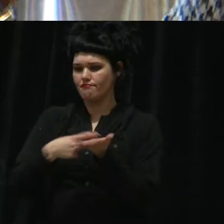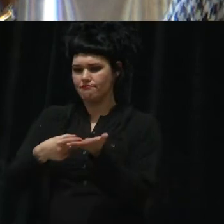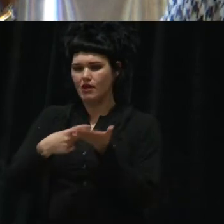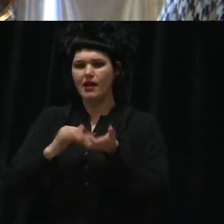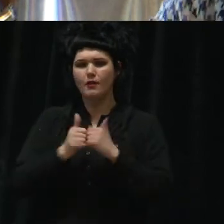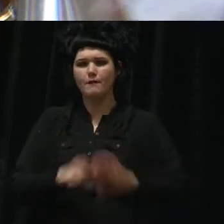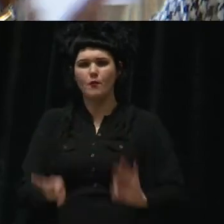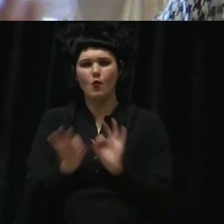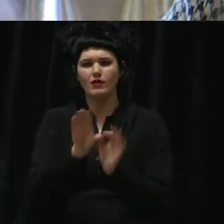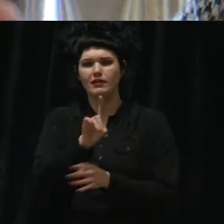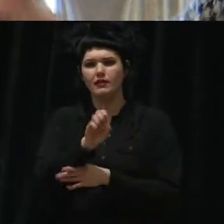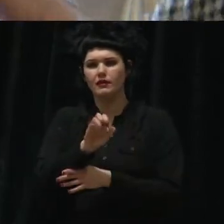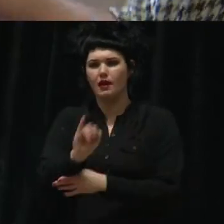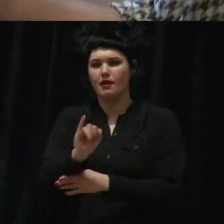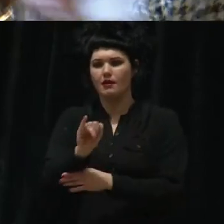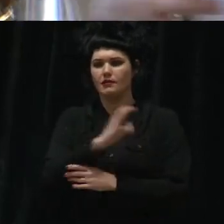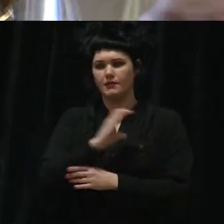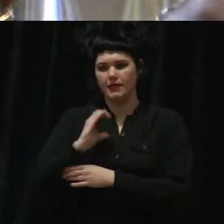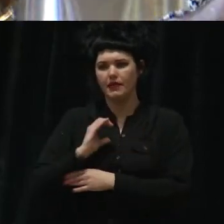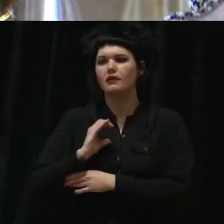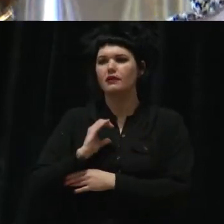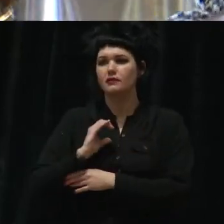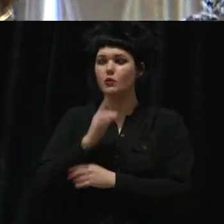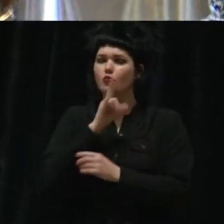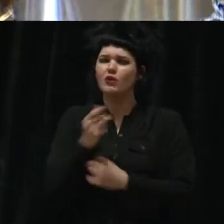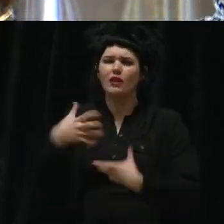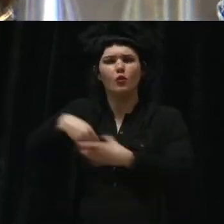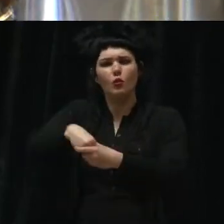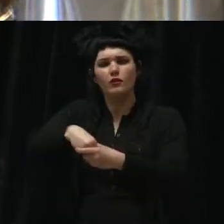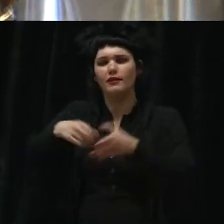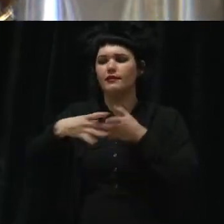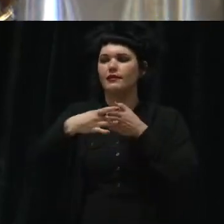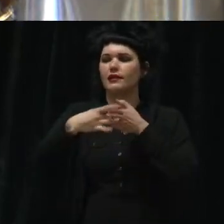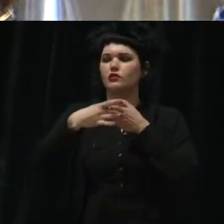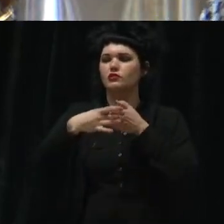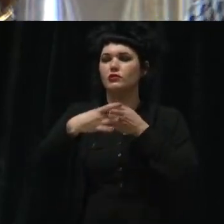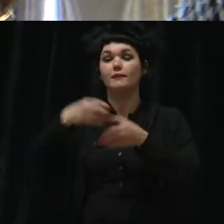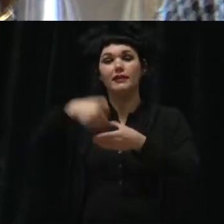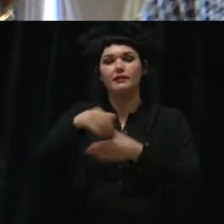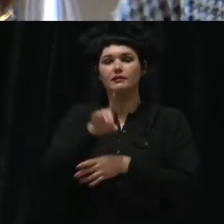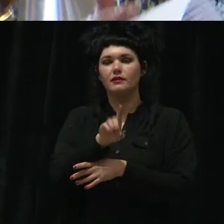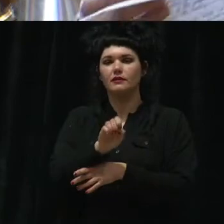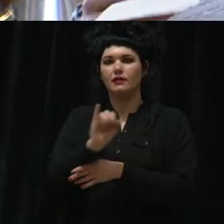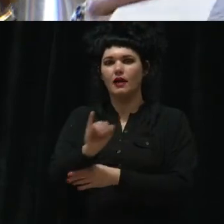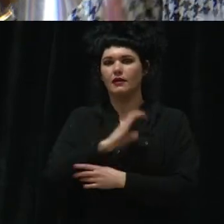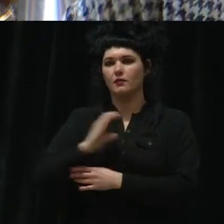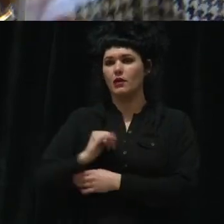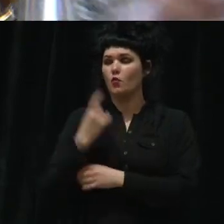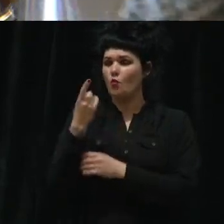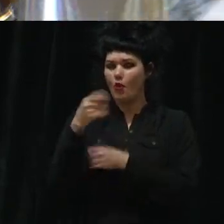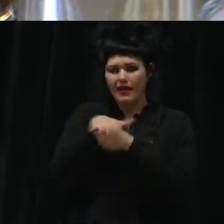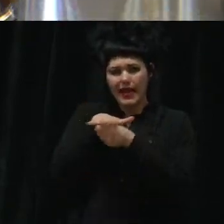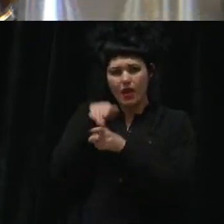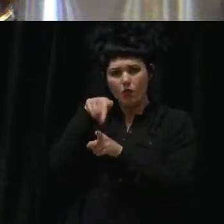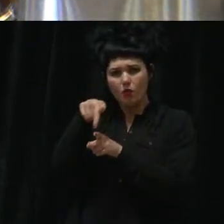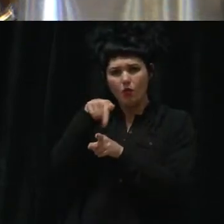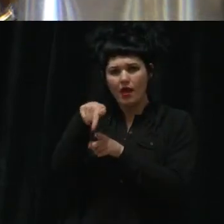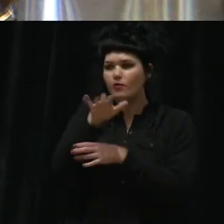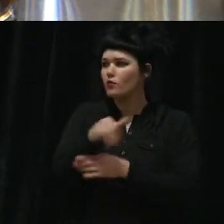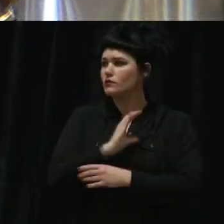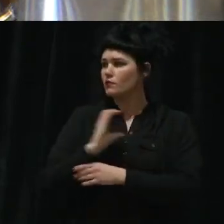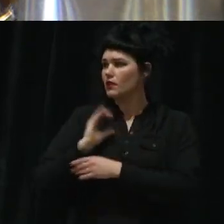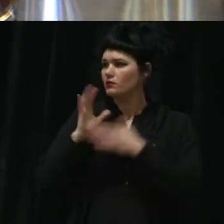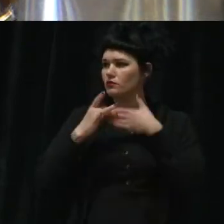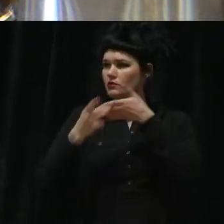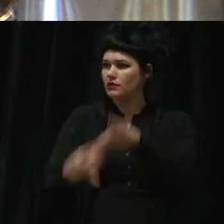DEI committees and including leadership into the DEI committees. And one area that those committees do lead to